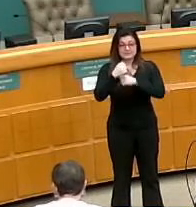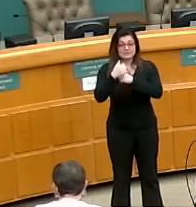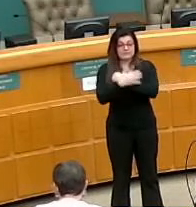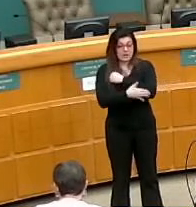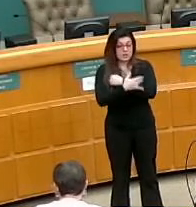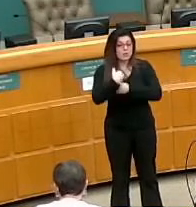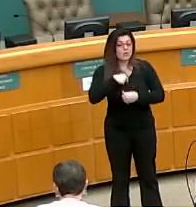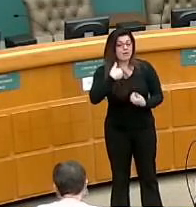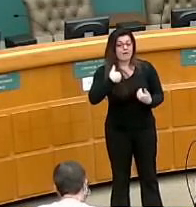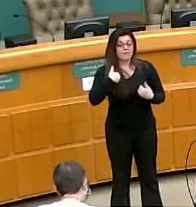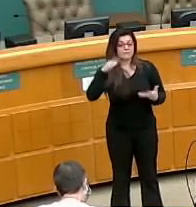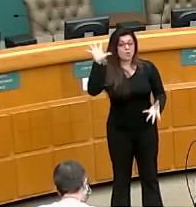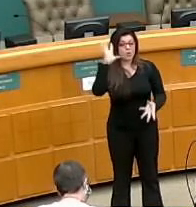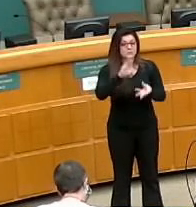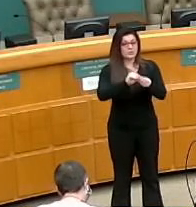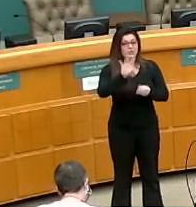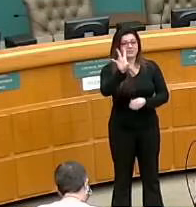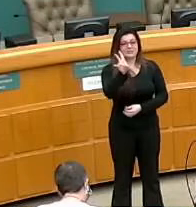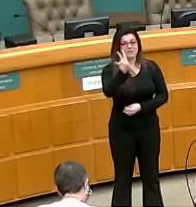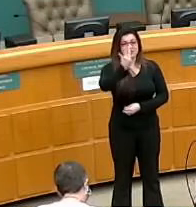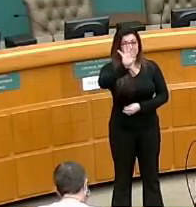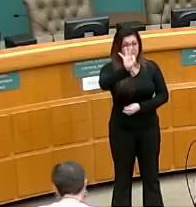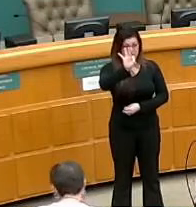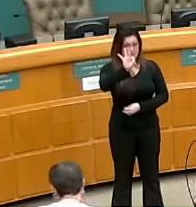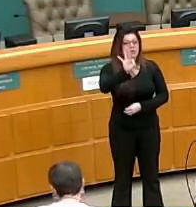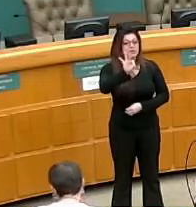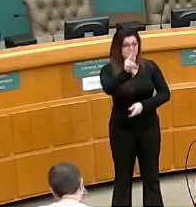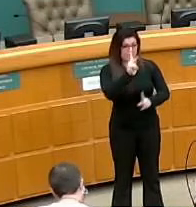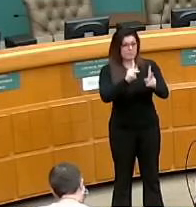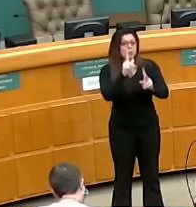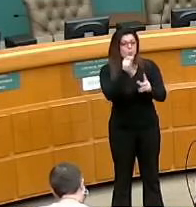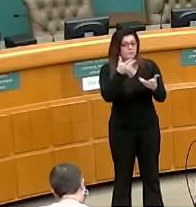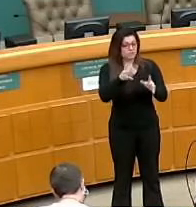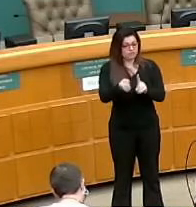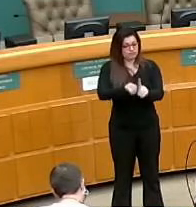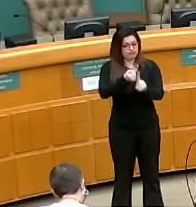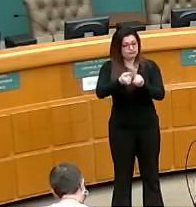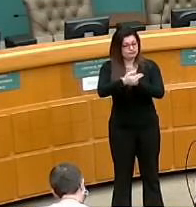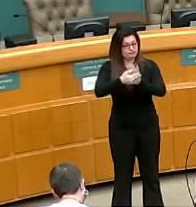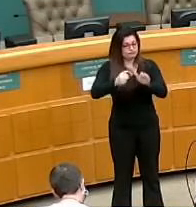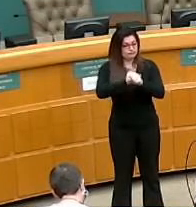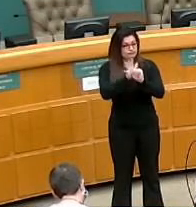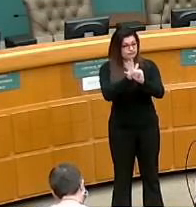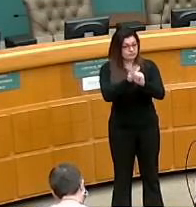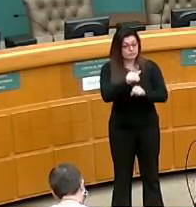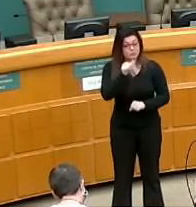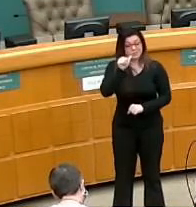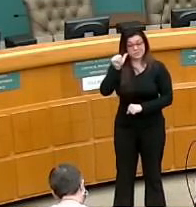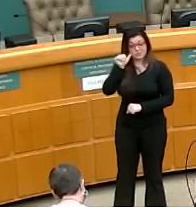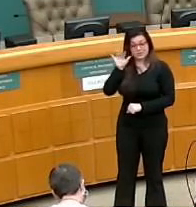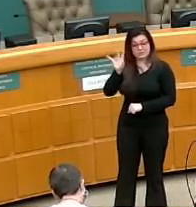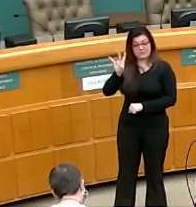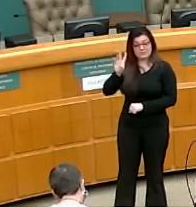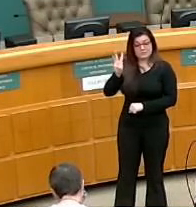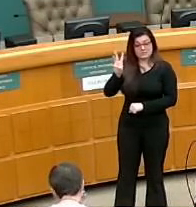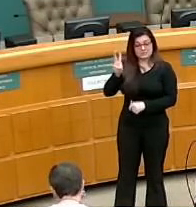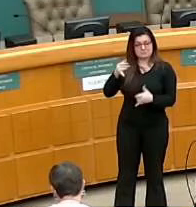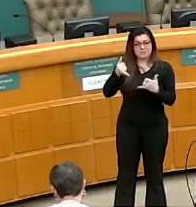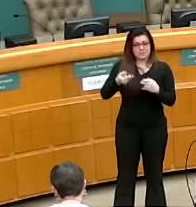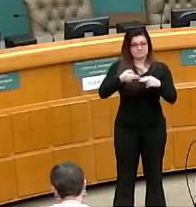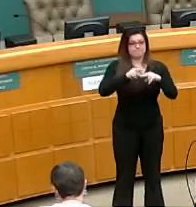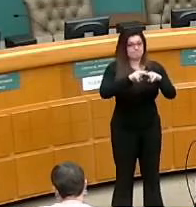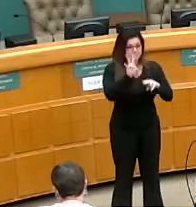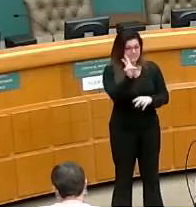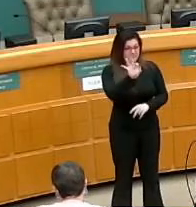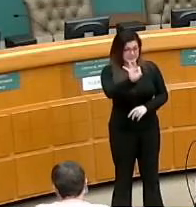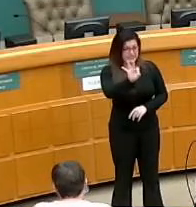79 positive confirmed cases. So initially, yesterday, it was 76, and it goes up now to